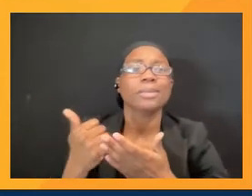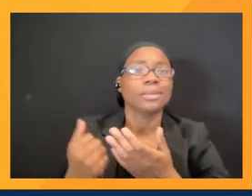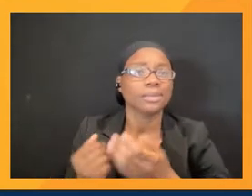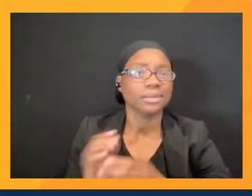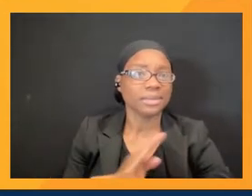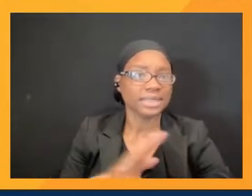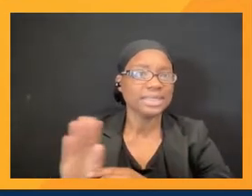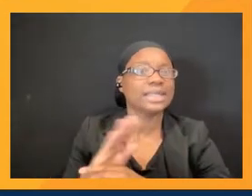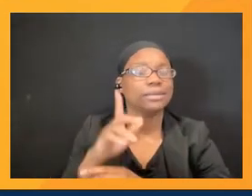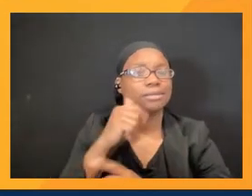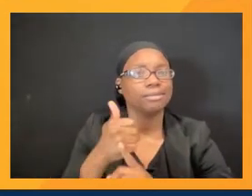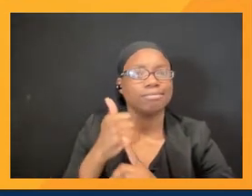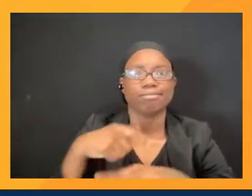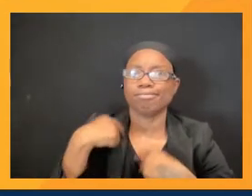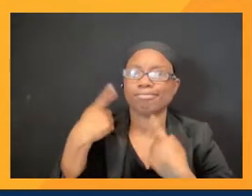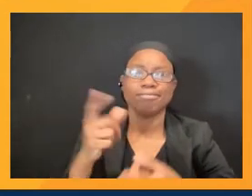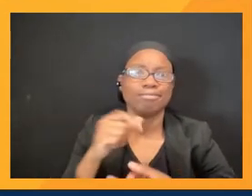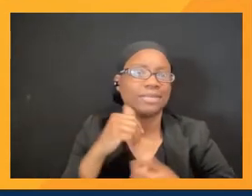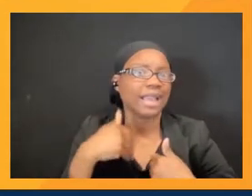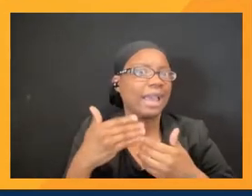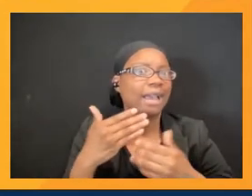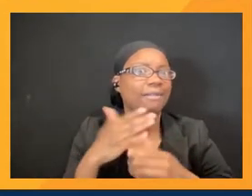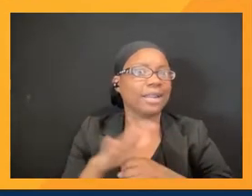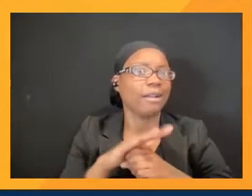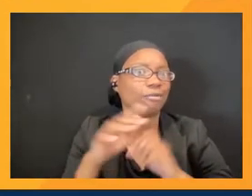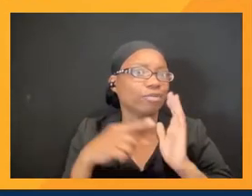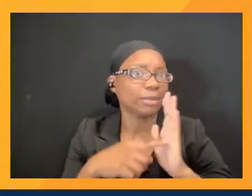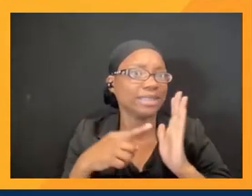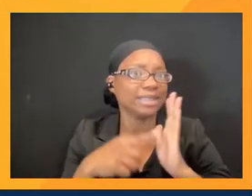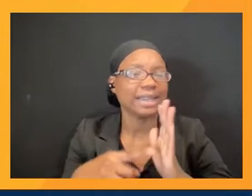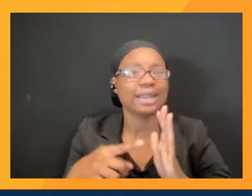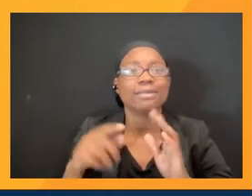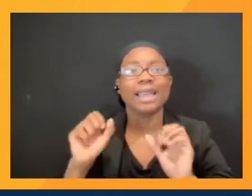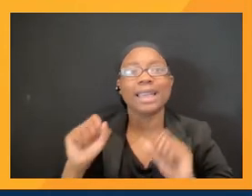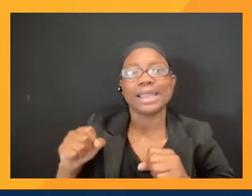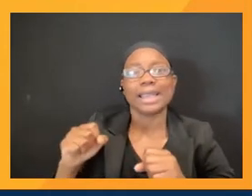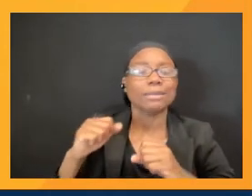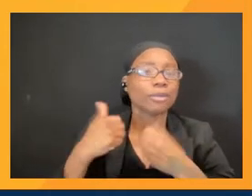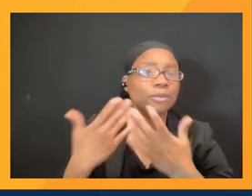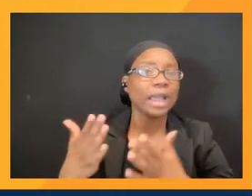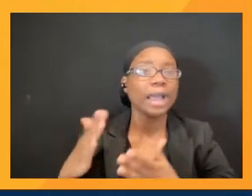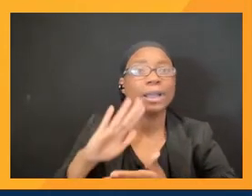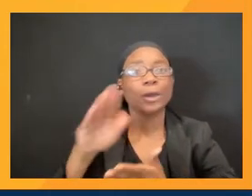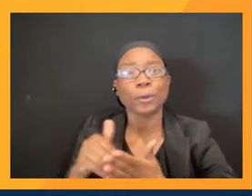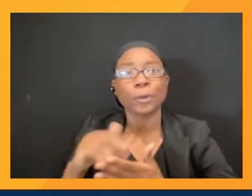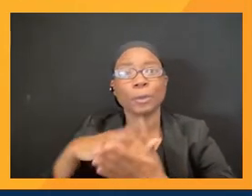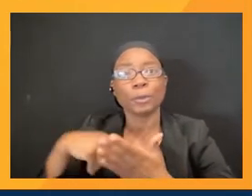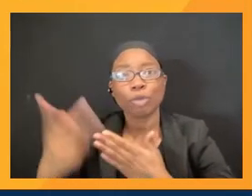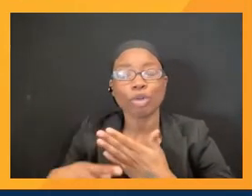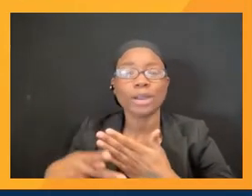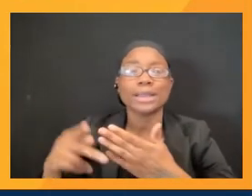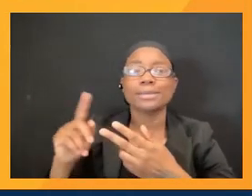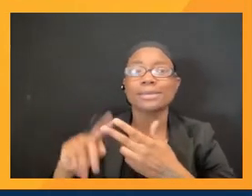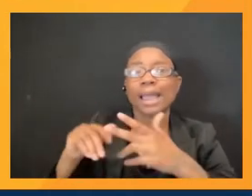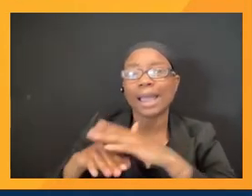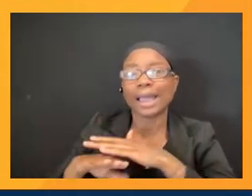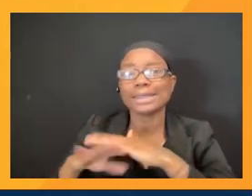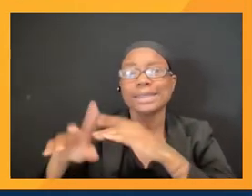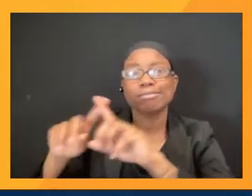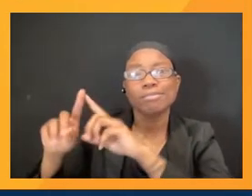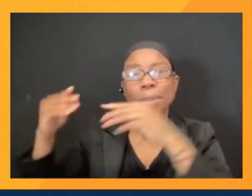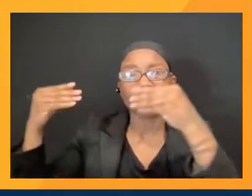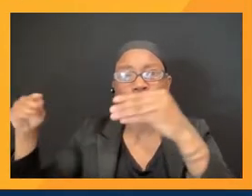Back Better agenda and the reconciliation bill that's going through Congress now, small businesses are at the forefront of what we look at